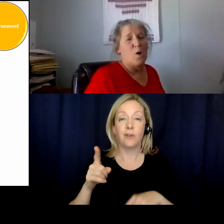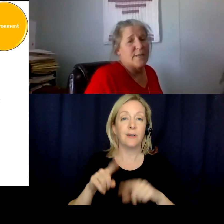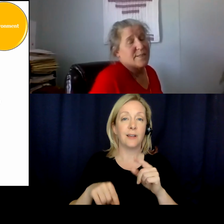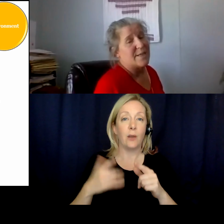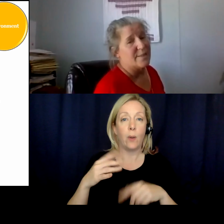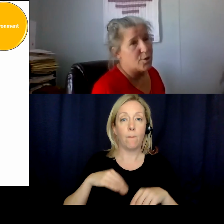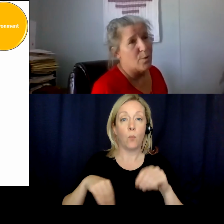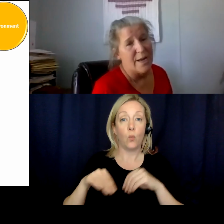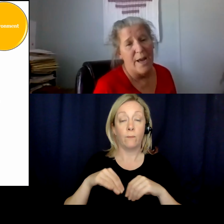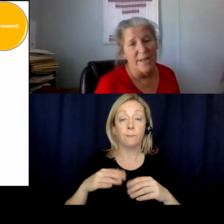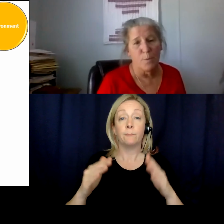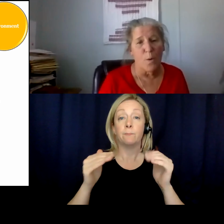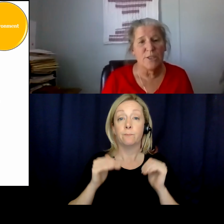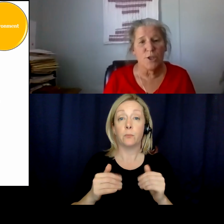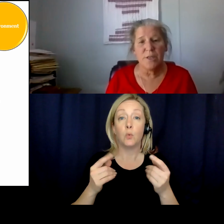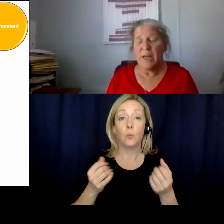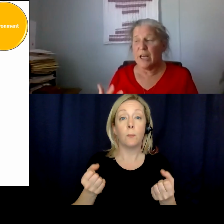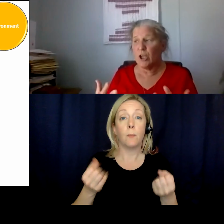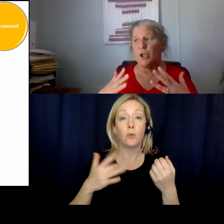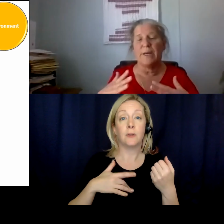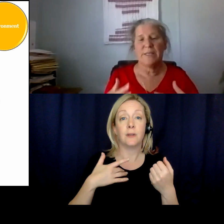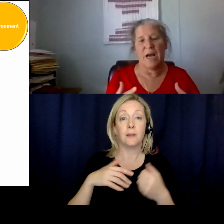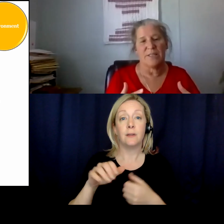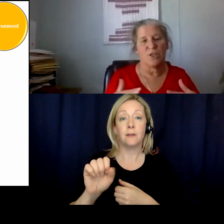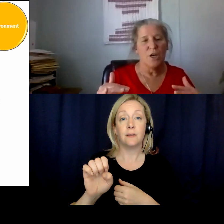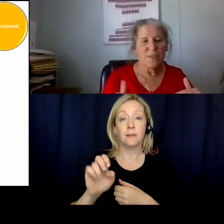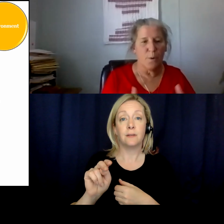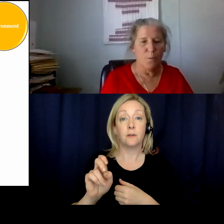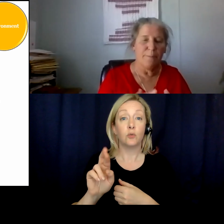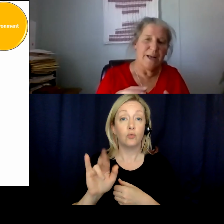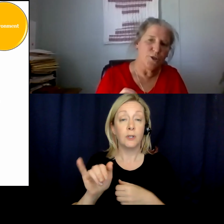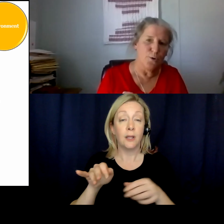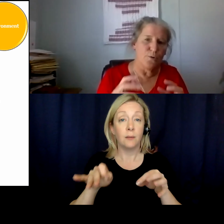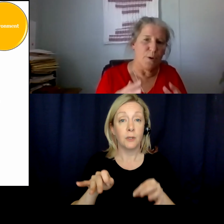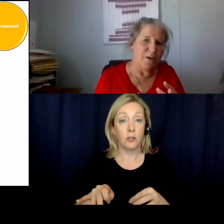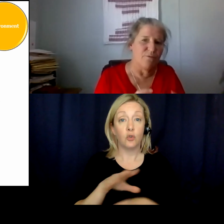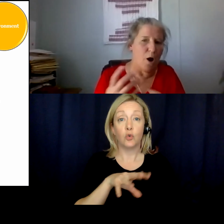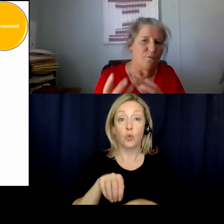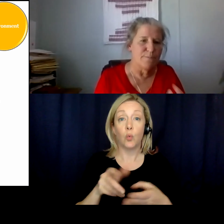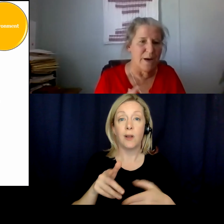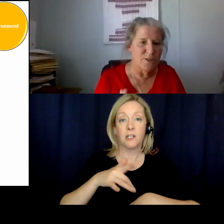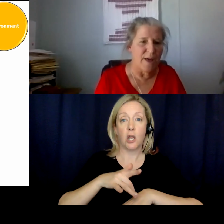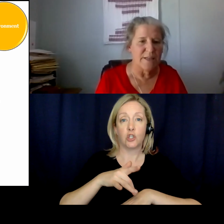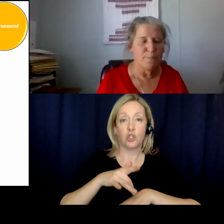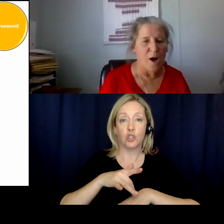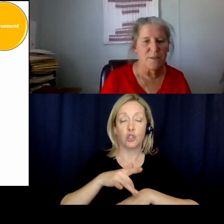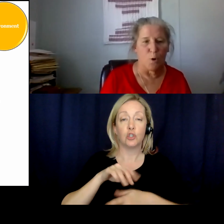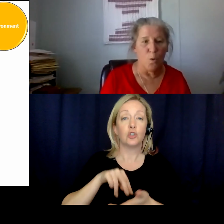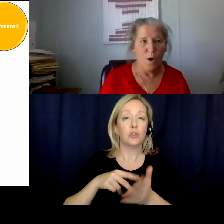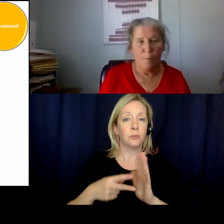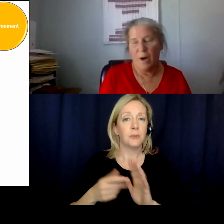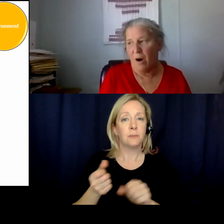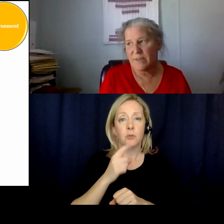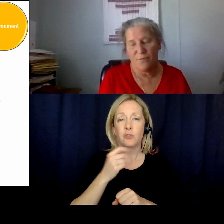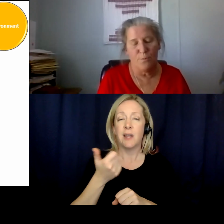wanted multisensory exploration, including touch. So we want to make sure that we involve as much of that as